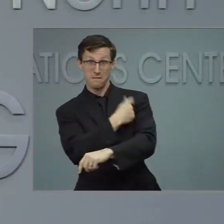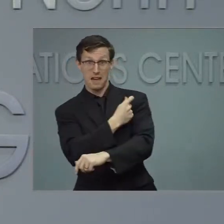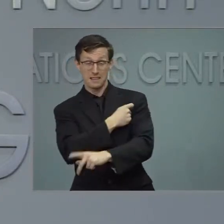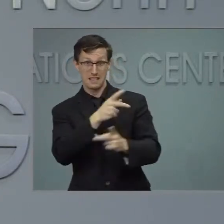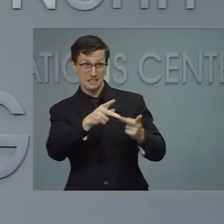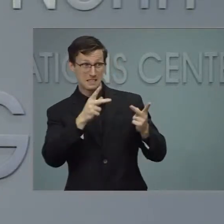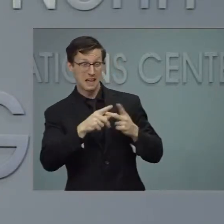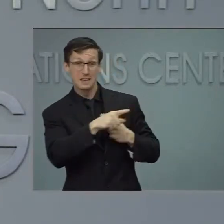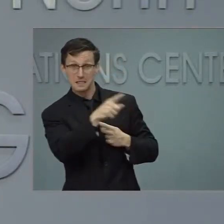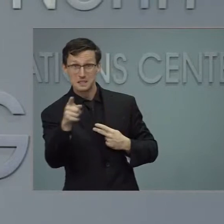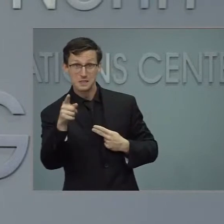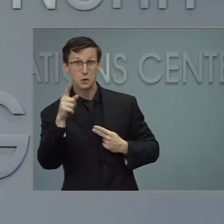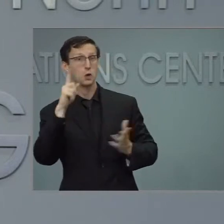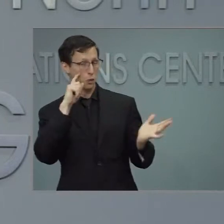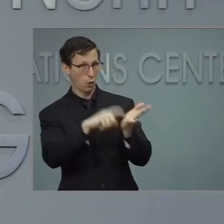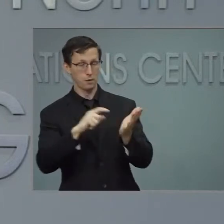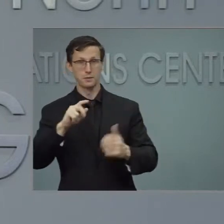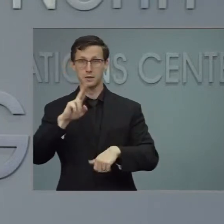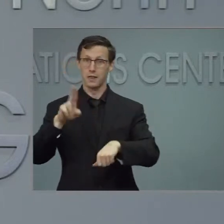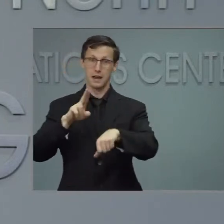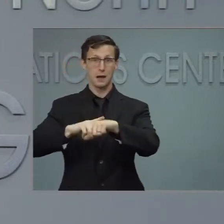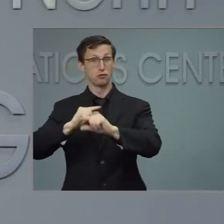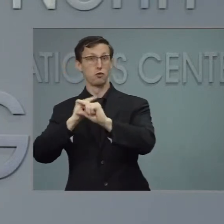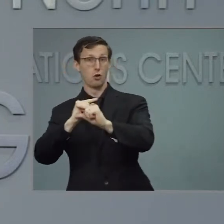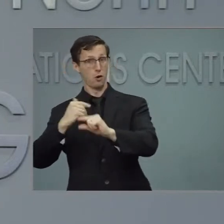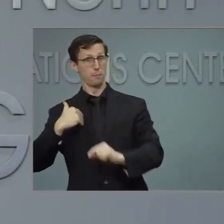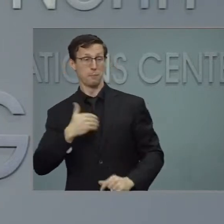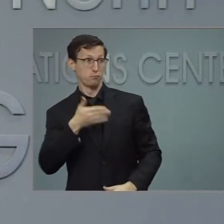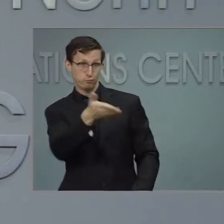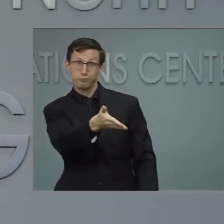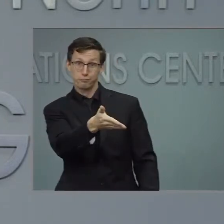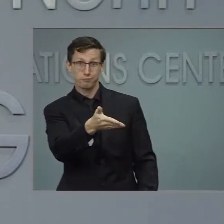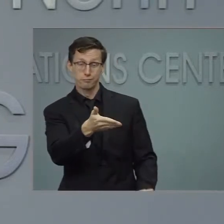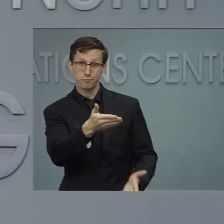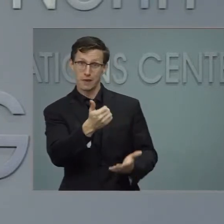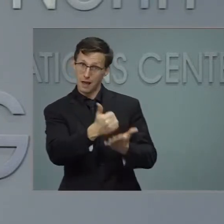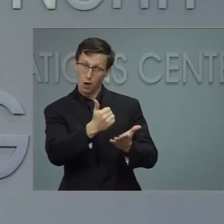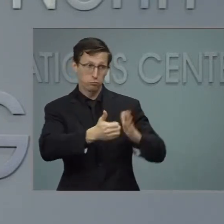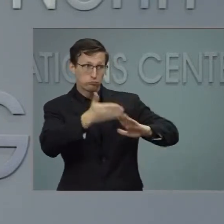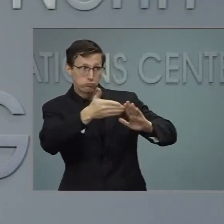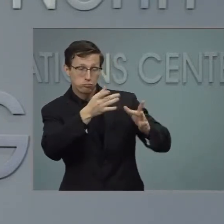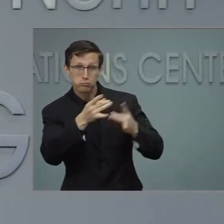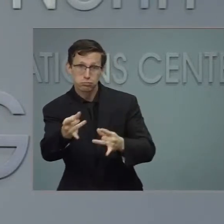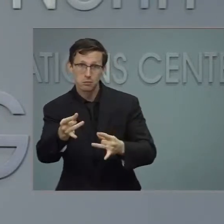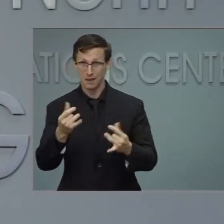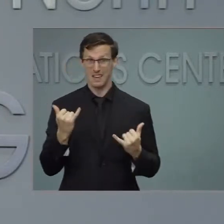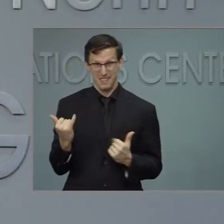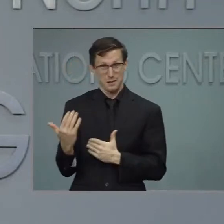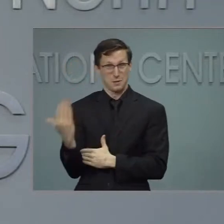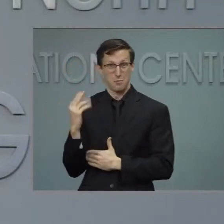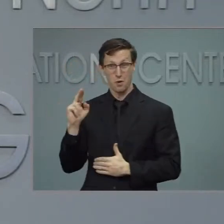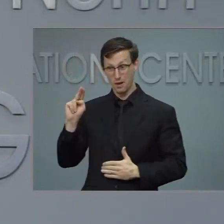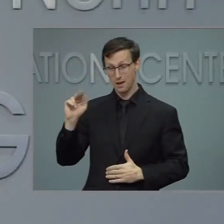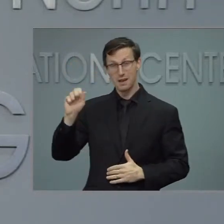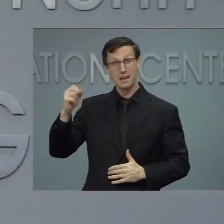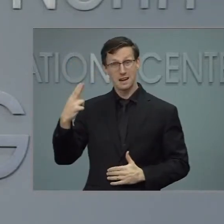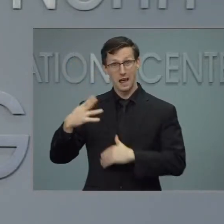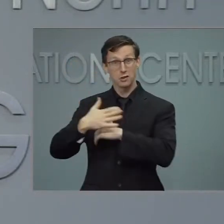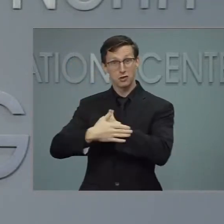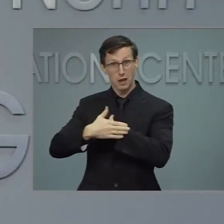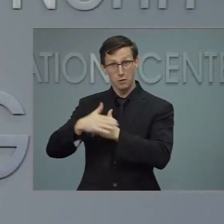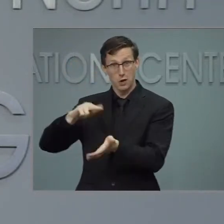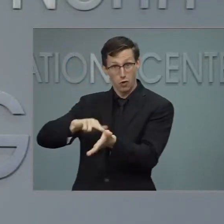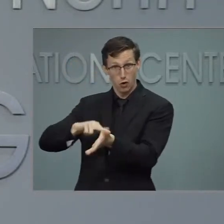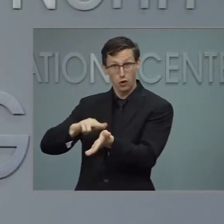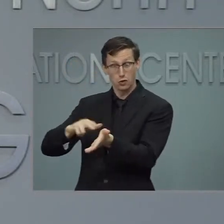National Guard has been there. This morning in Nash County, the nurse told me we couldn't have done it without the National Guard. They